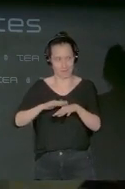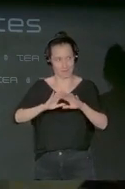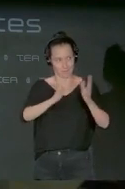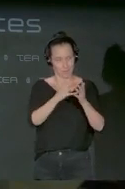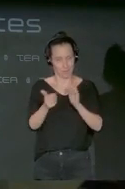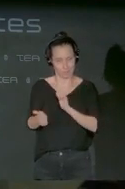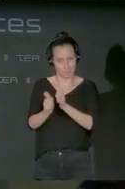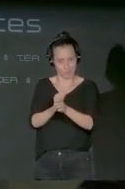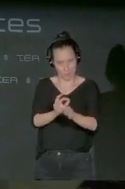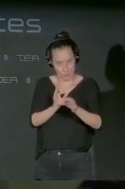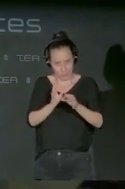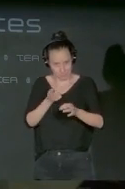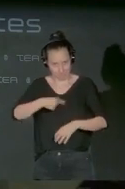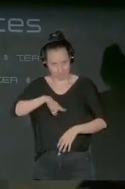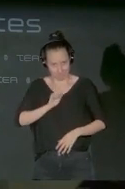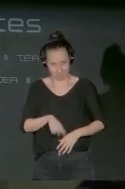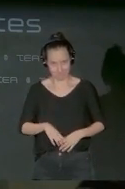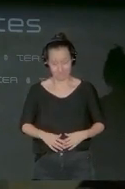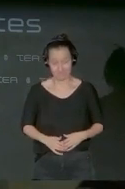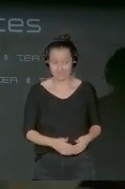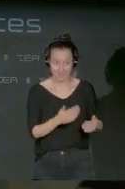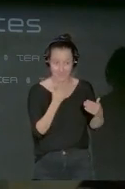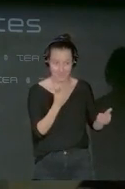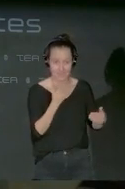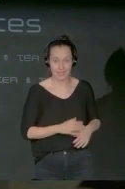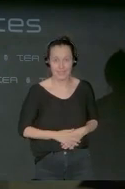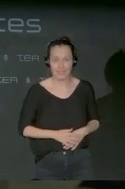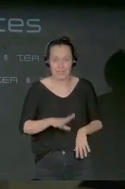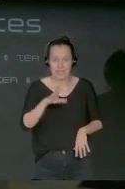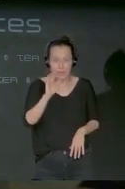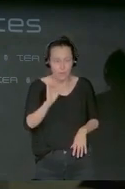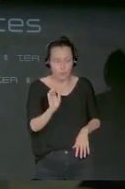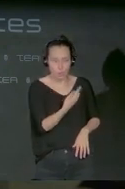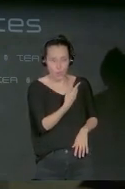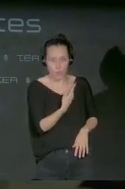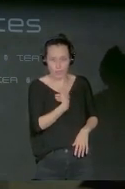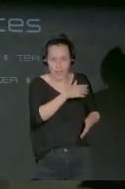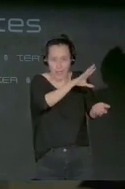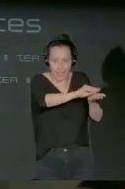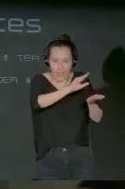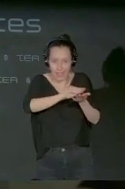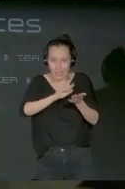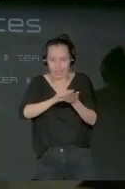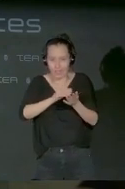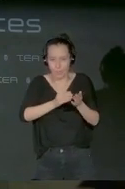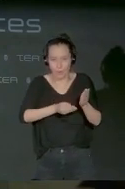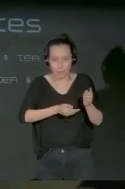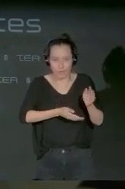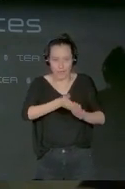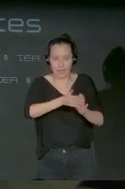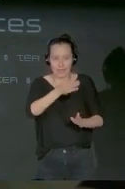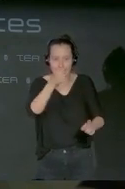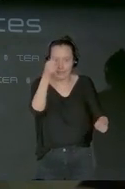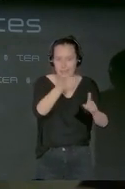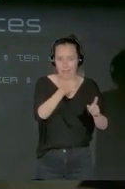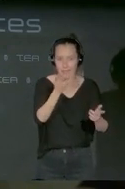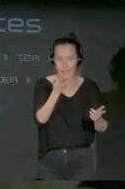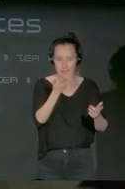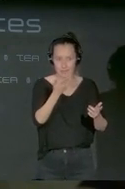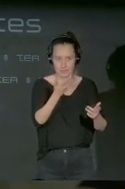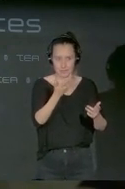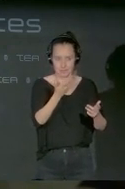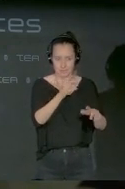Muchas gracias. Creo que habéis recogido entre todos cuáles son las tendencias que le han hecho ocupar cada vez más espacio en la